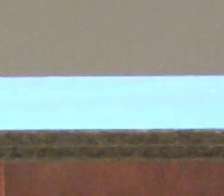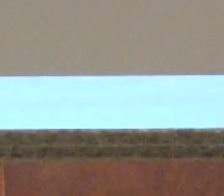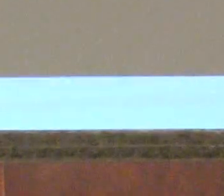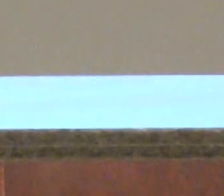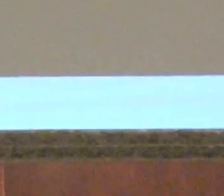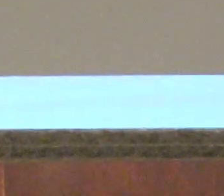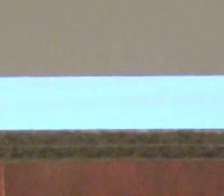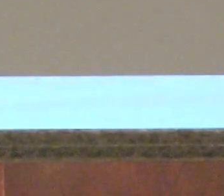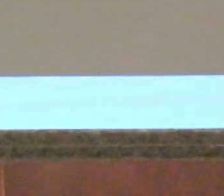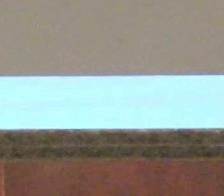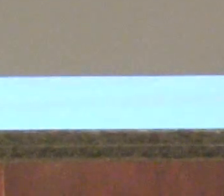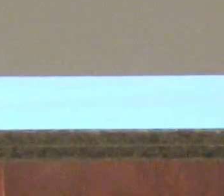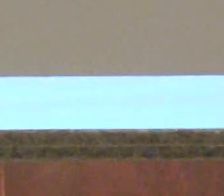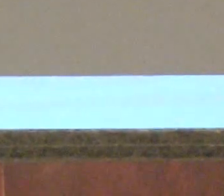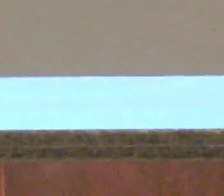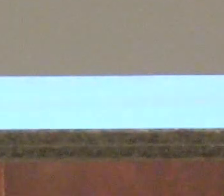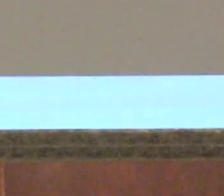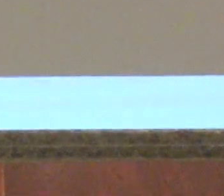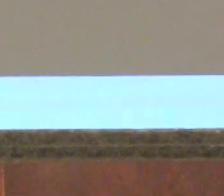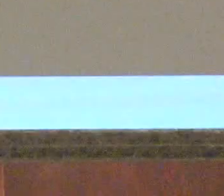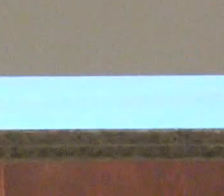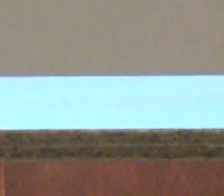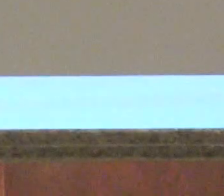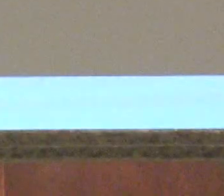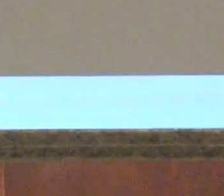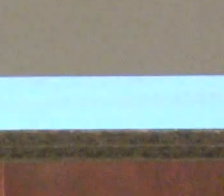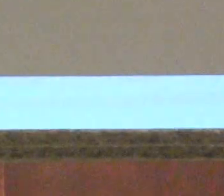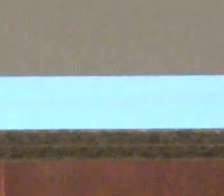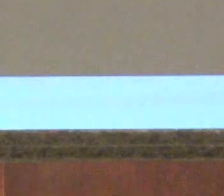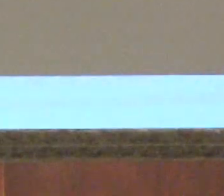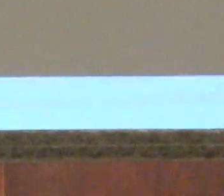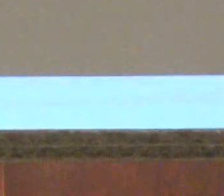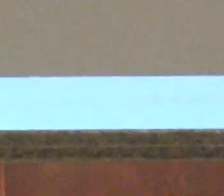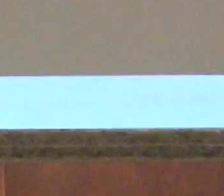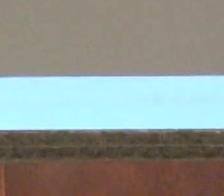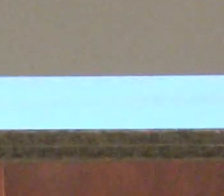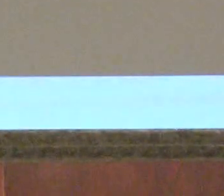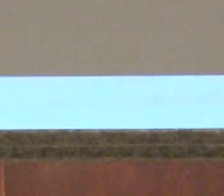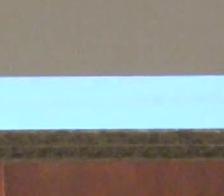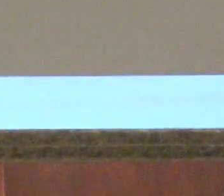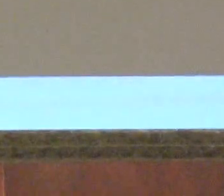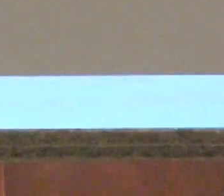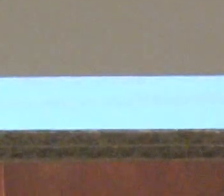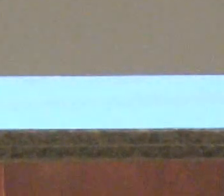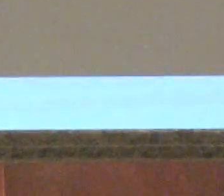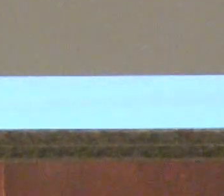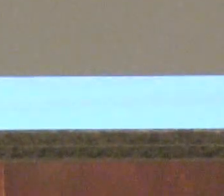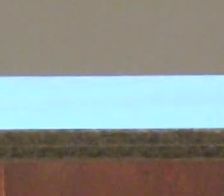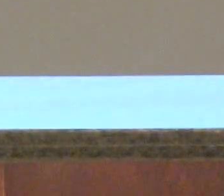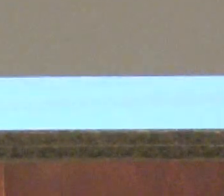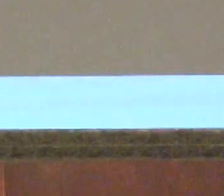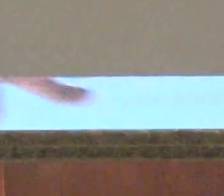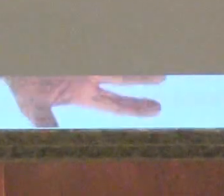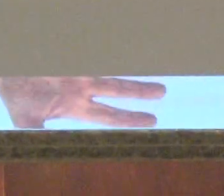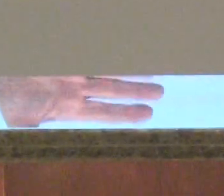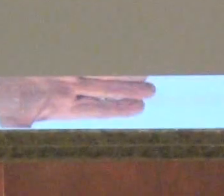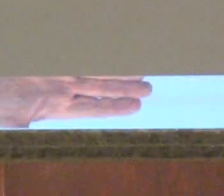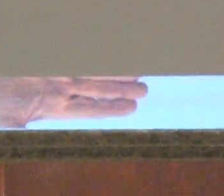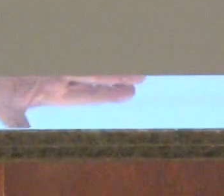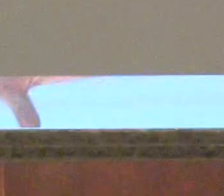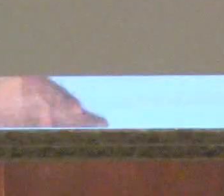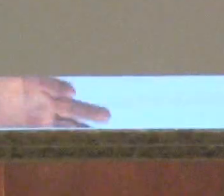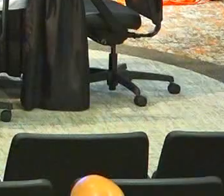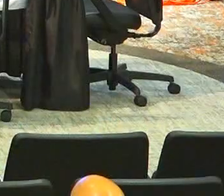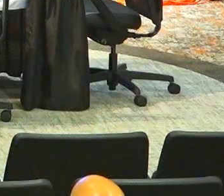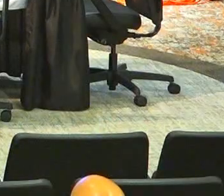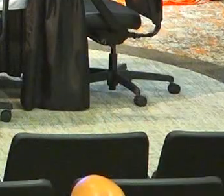out at the pet circle, and Melissa Sheldon out there too. This is all to kind of get some momentum going at the pet circle. So yep. My